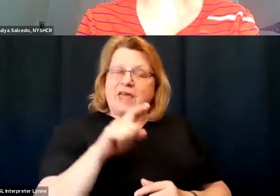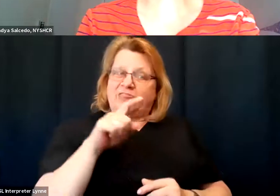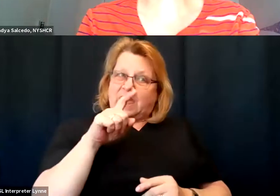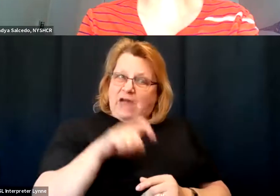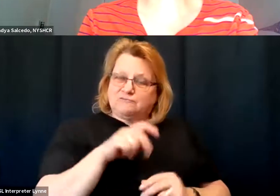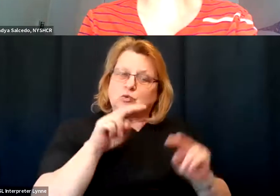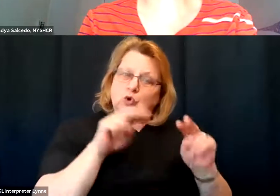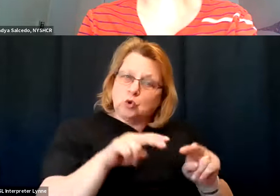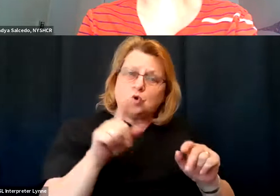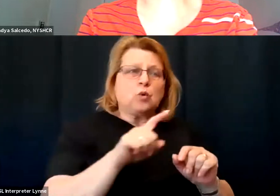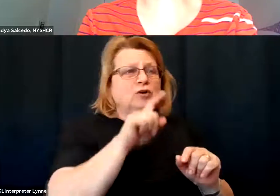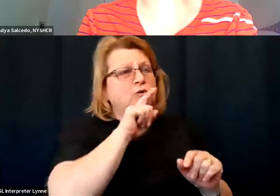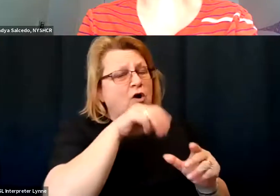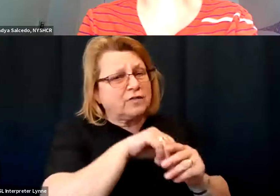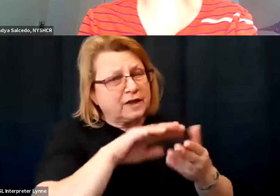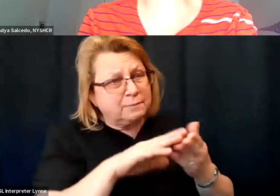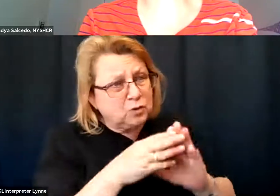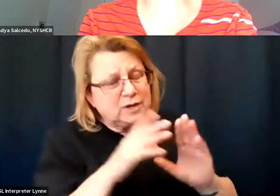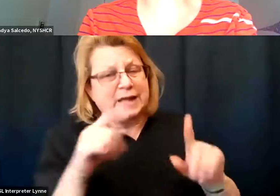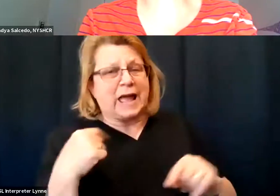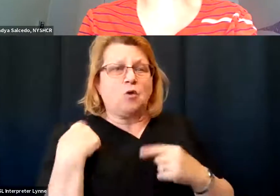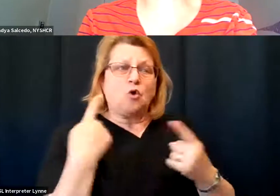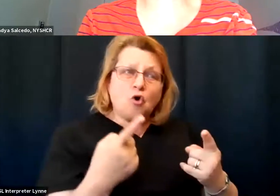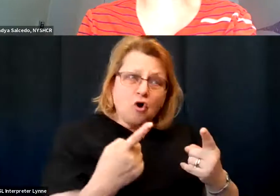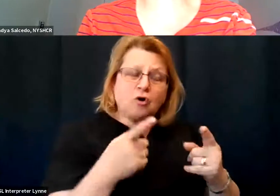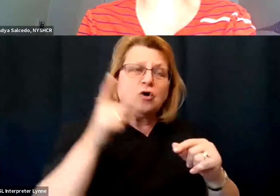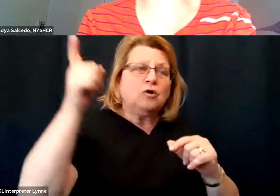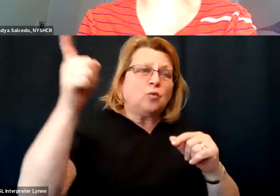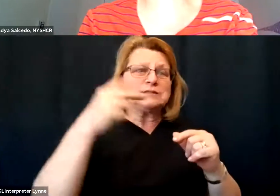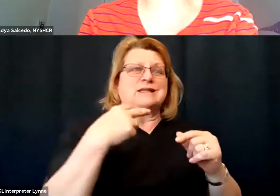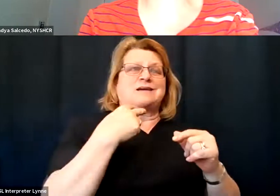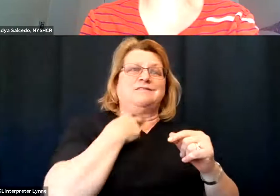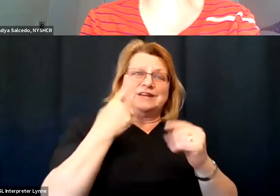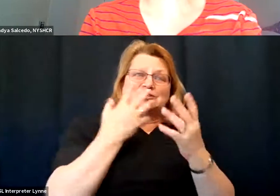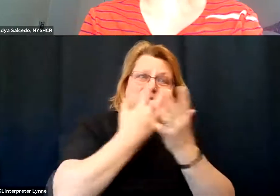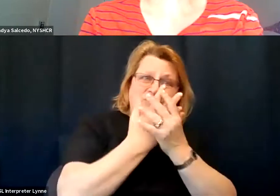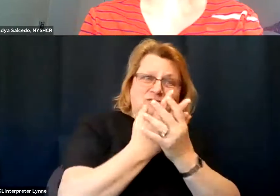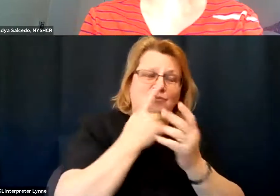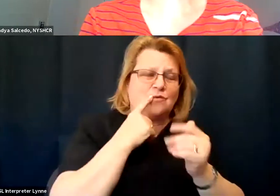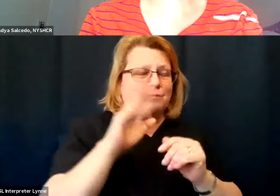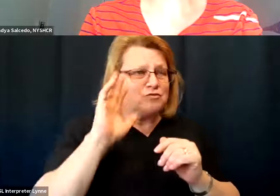where they are in the community. How long was the conviction or arrest?